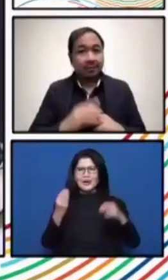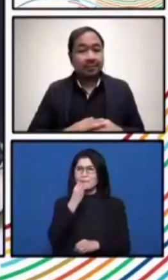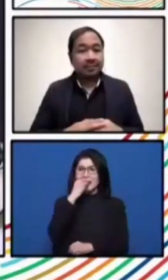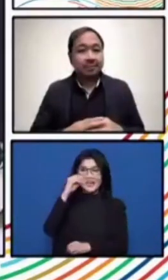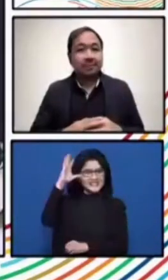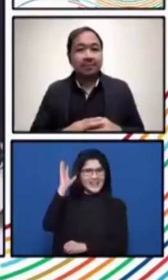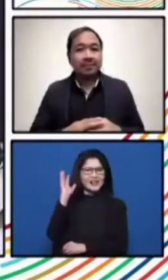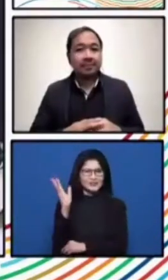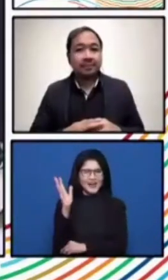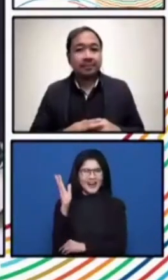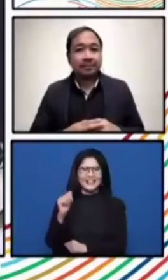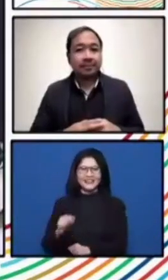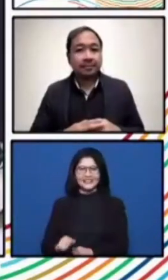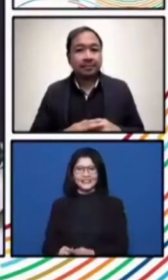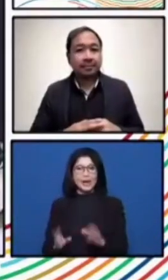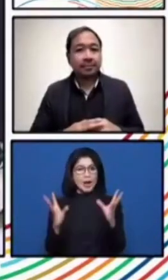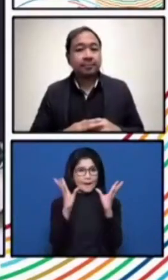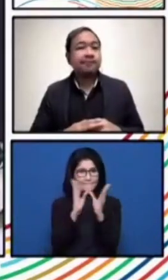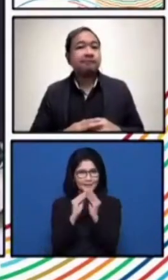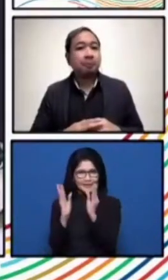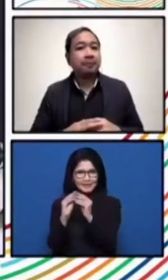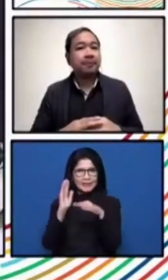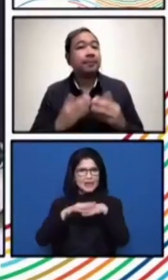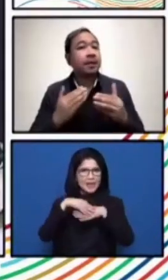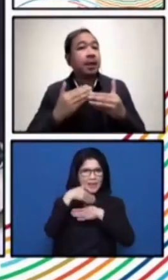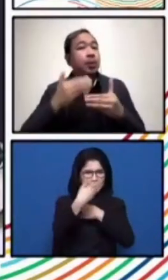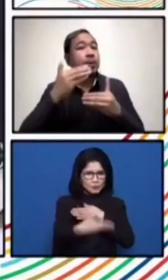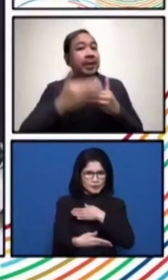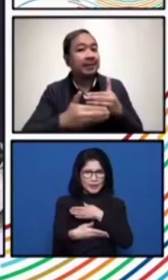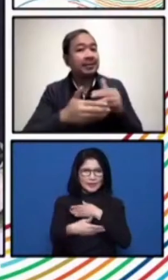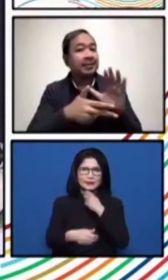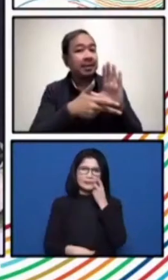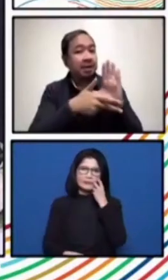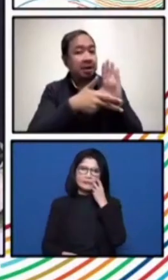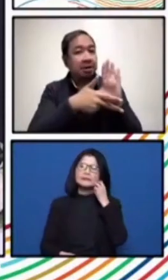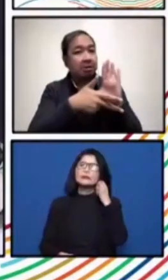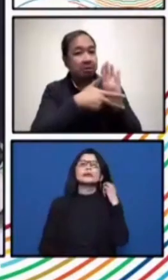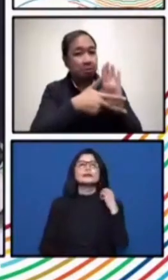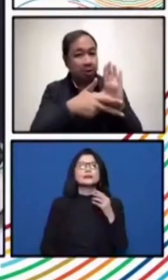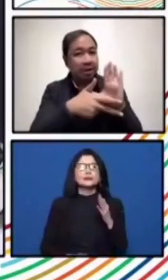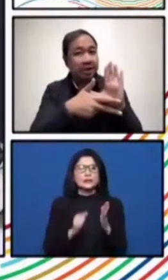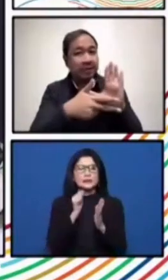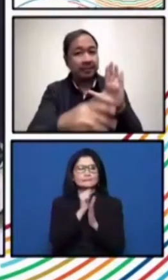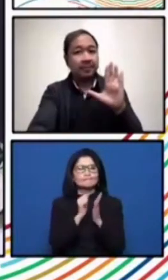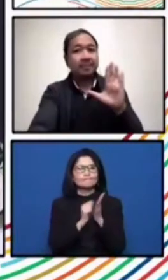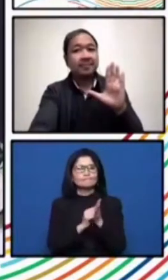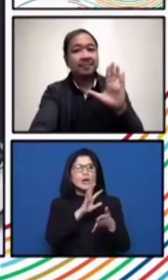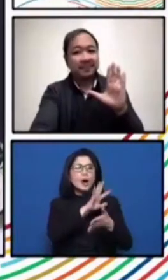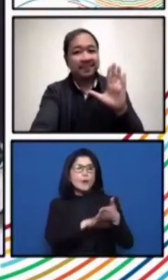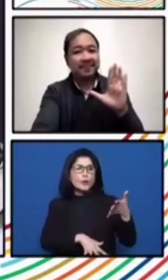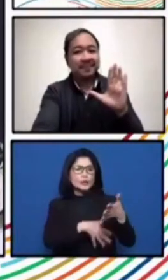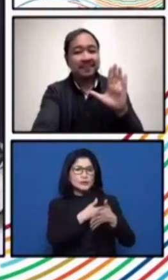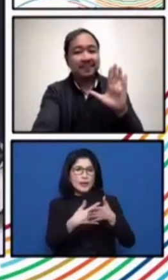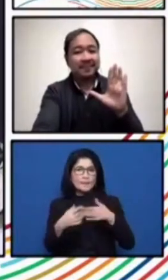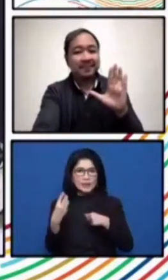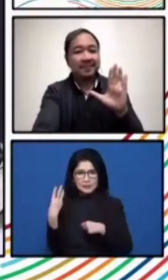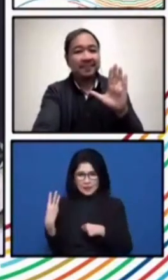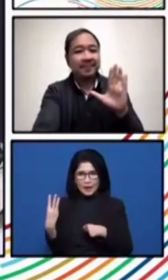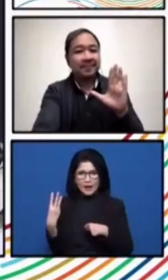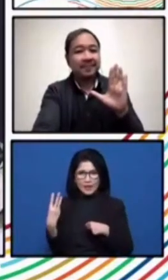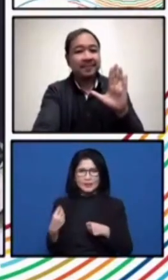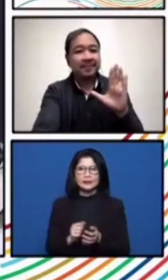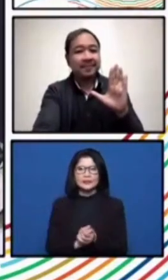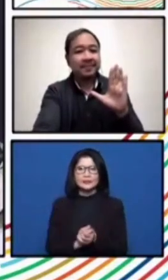we will now continue with agenda item 3 distinguish delegates we will now move to Round Table